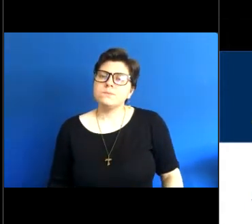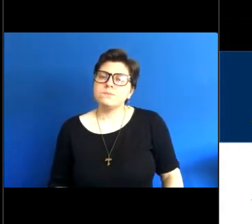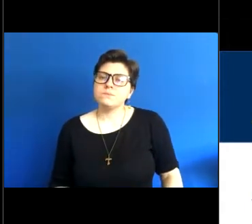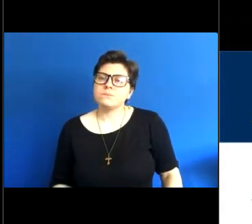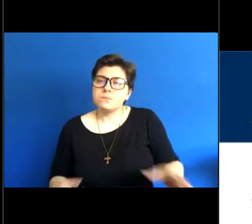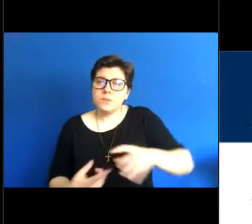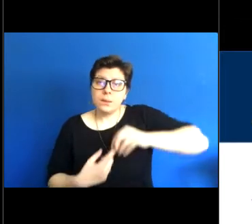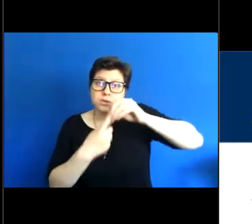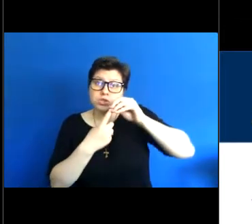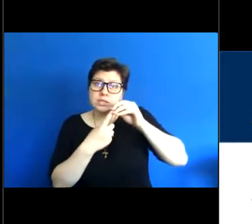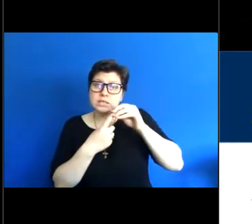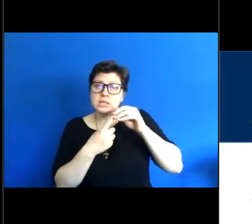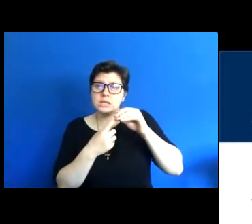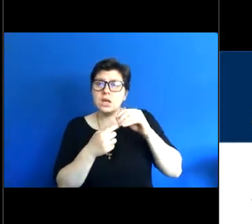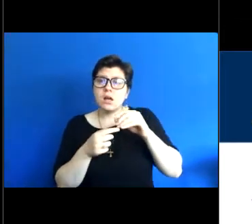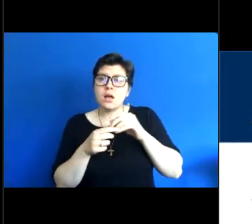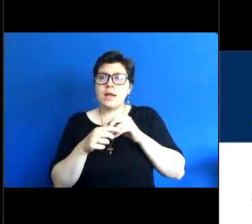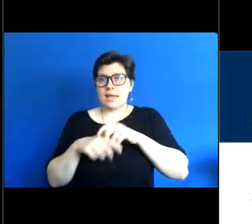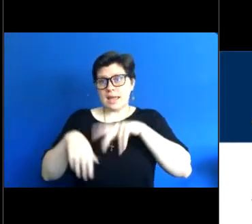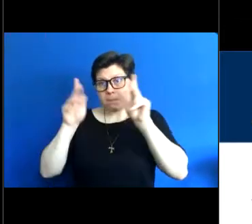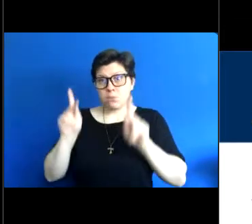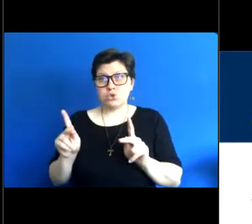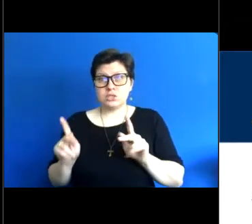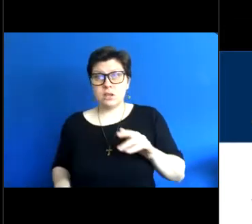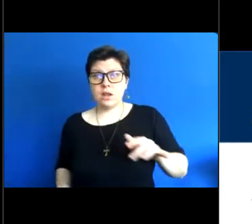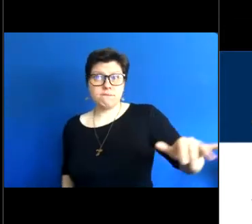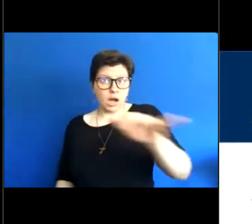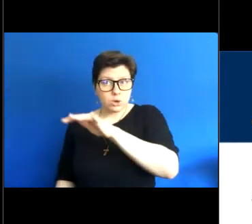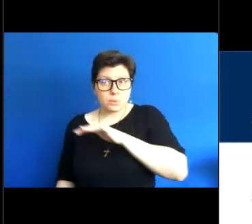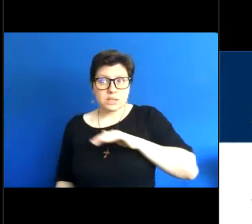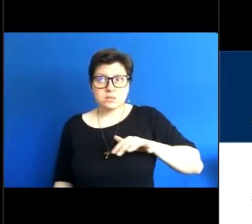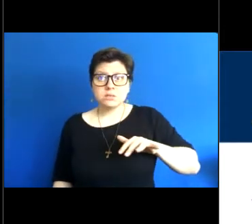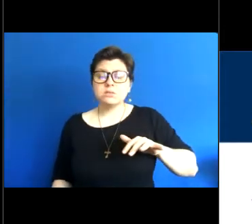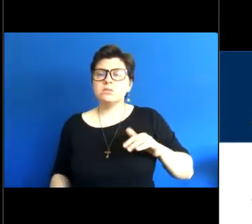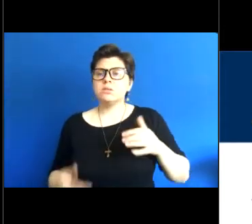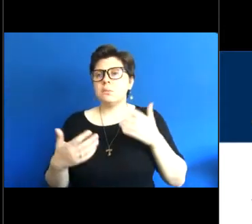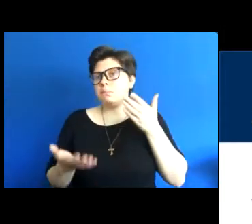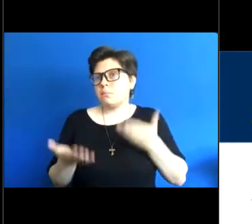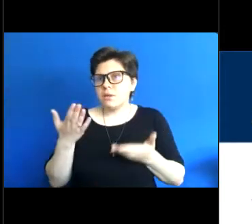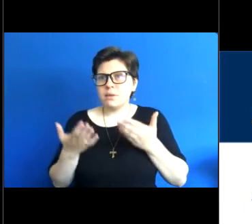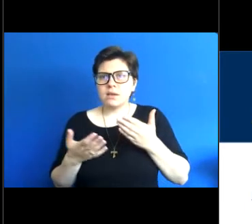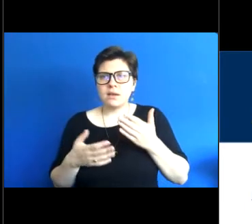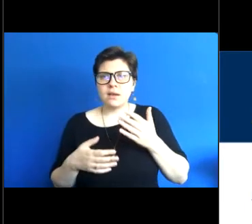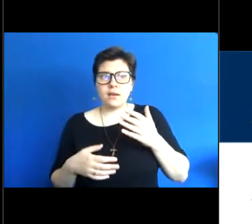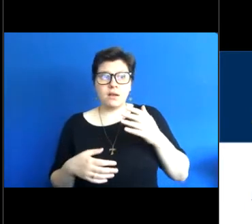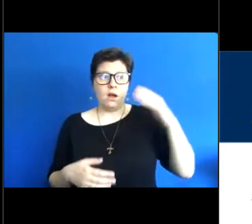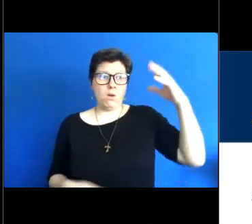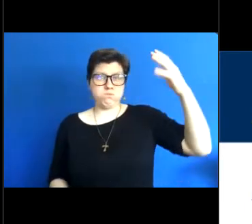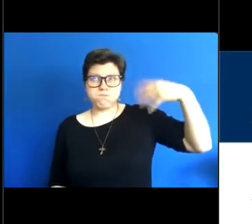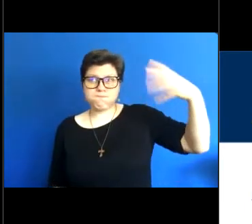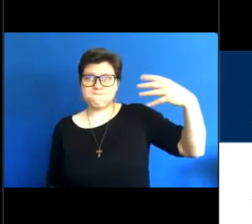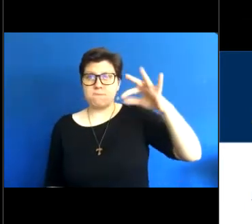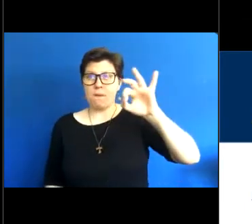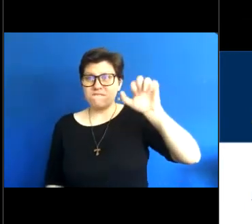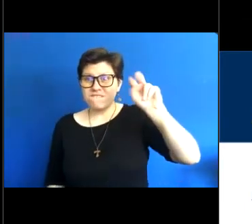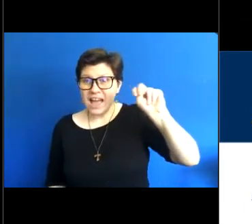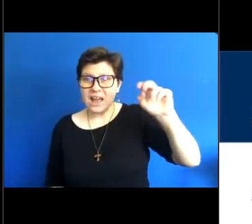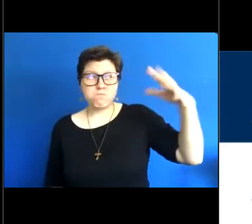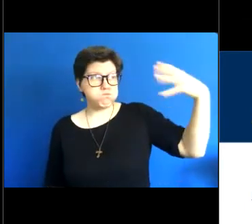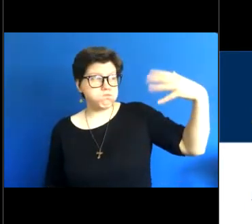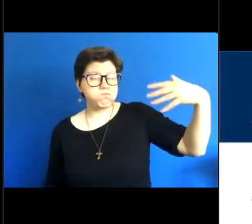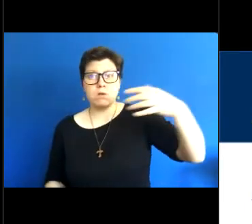use in-person environments, trying to maybe turn off fans or lower lights,